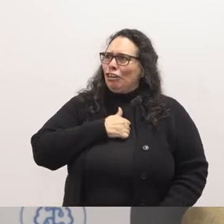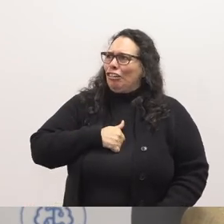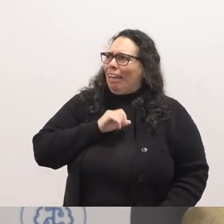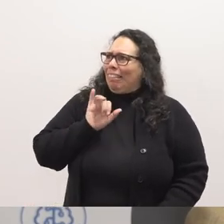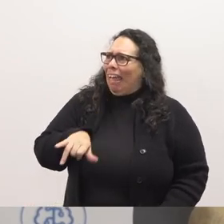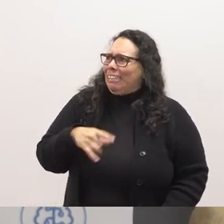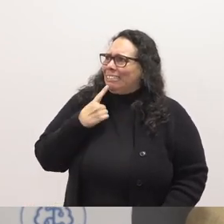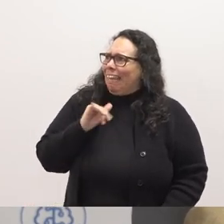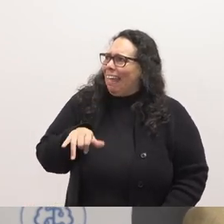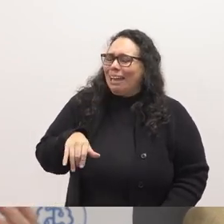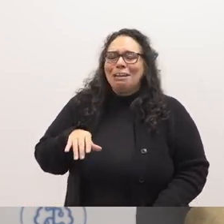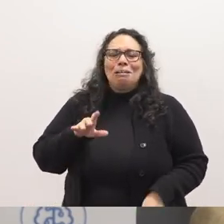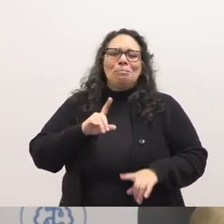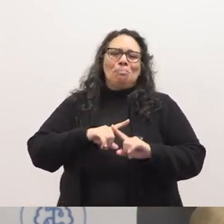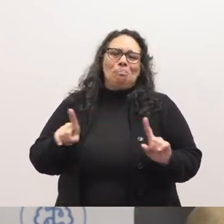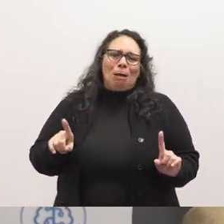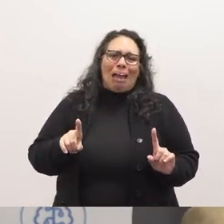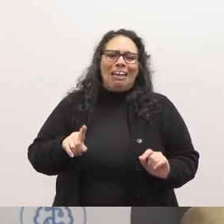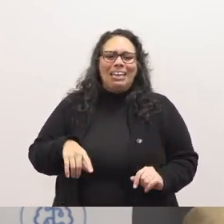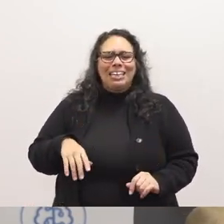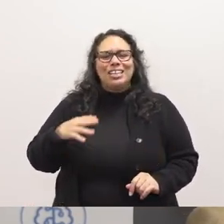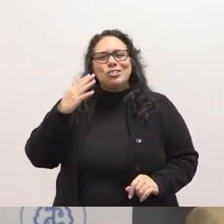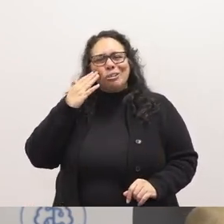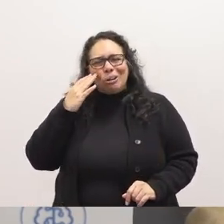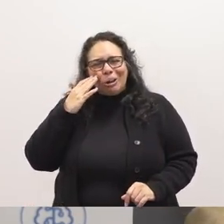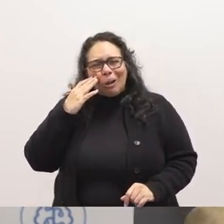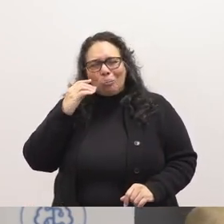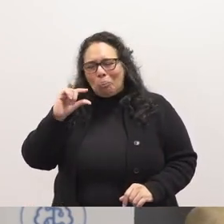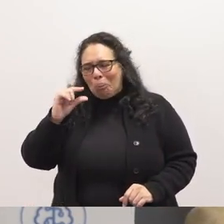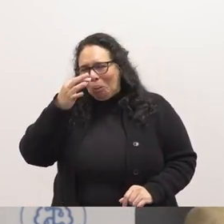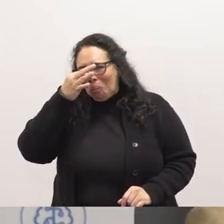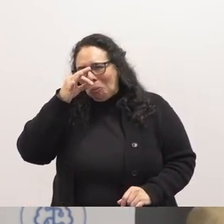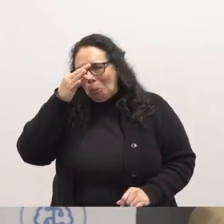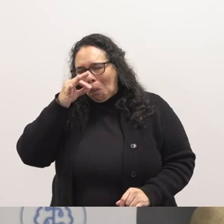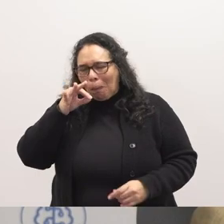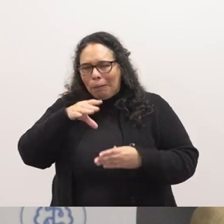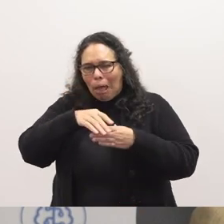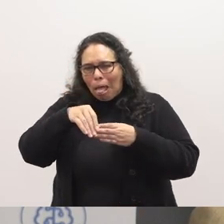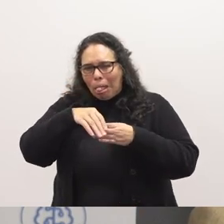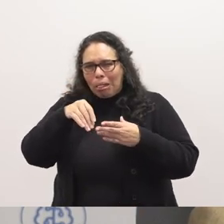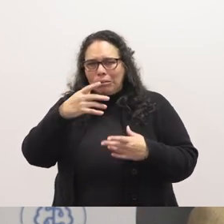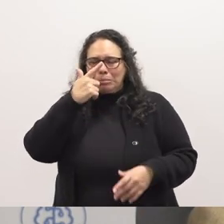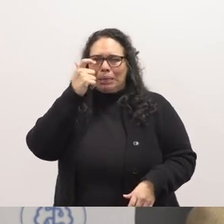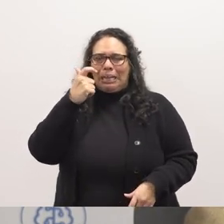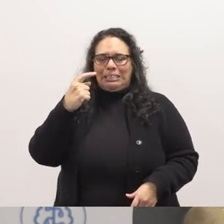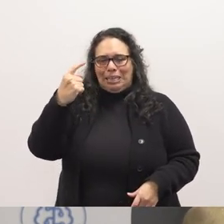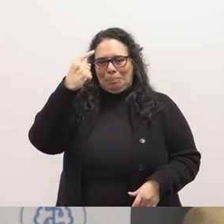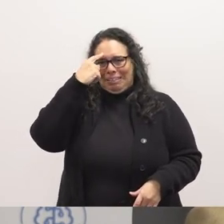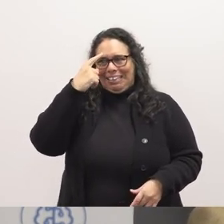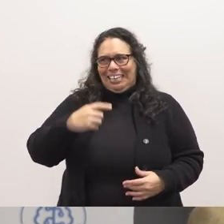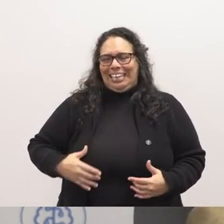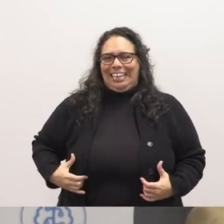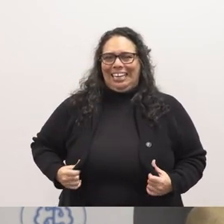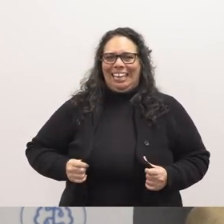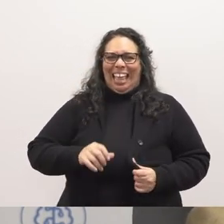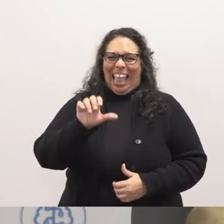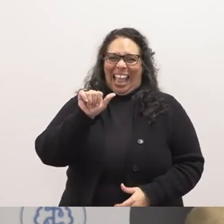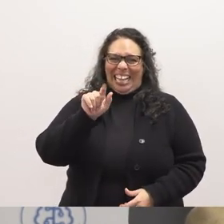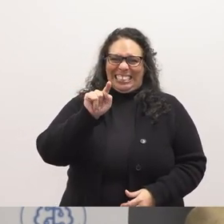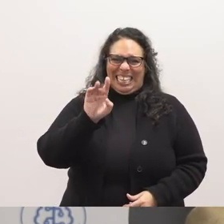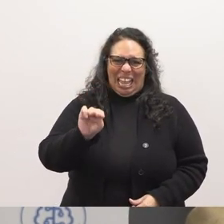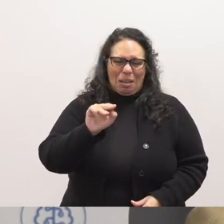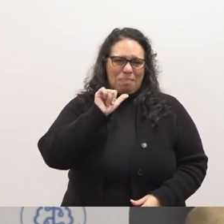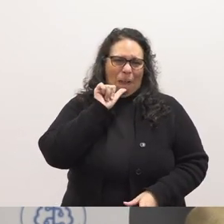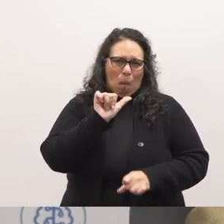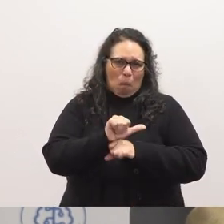But a small amount, you know, small bills, because I'm thinking, you know, ATMs won't be working,